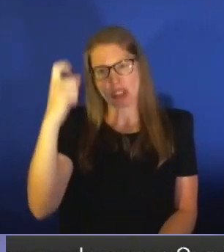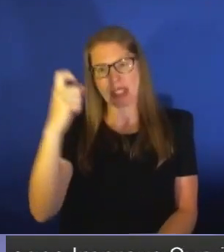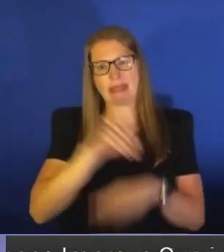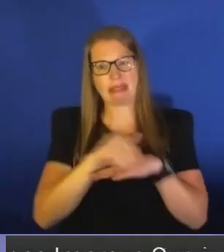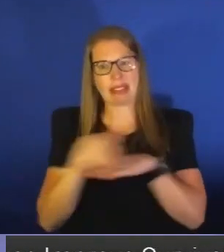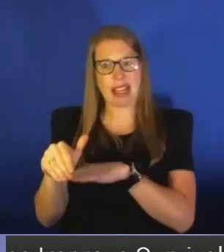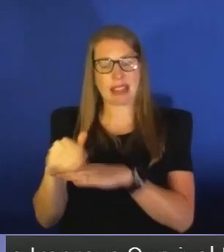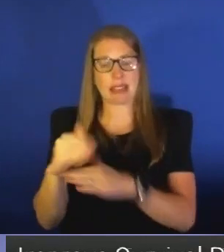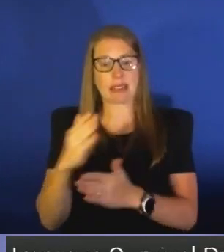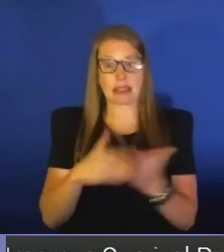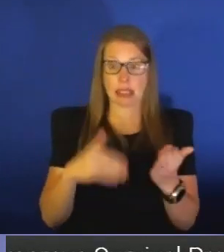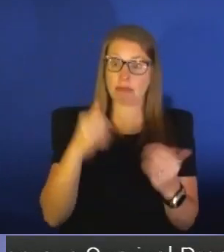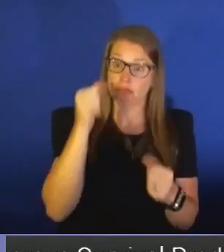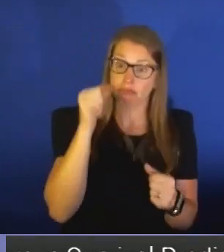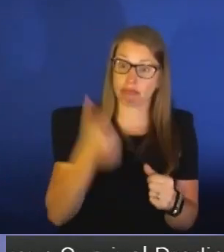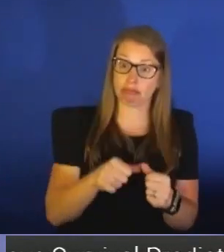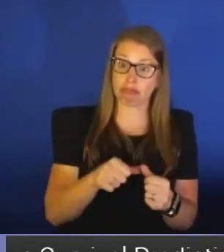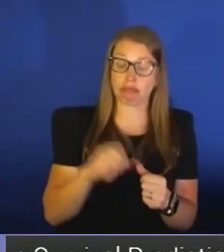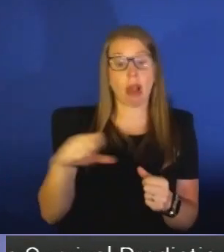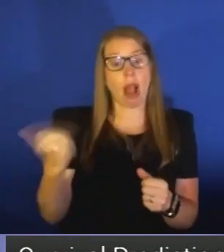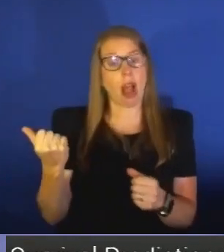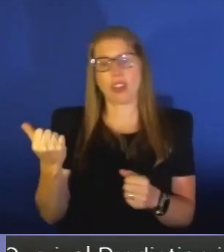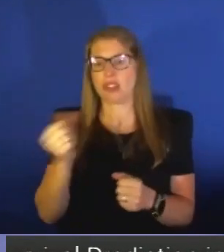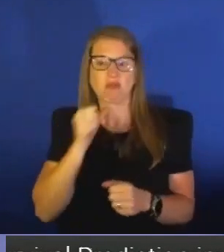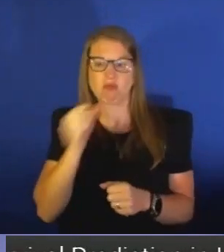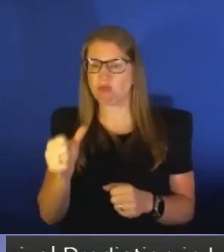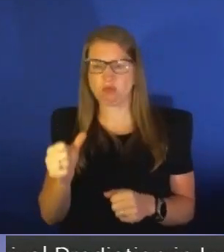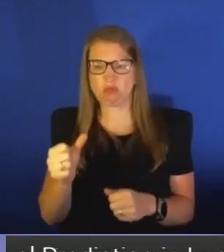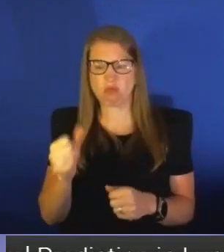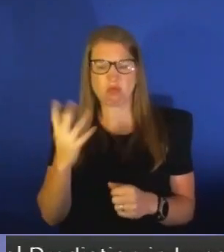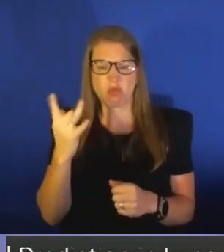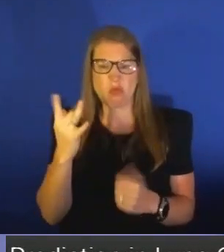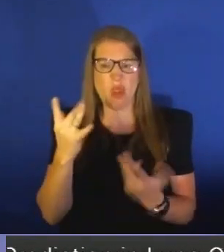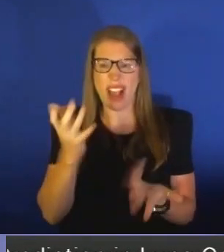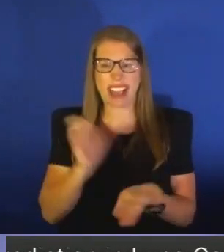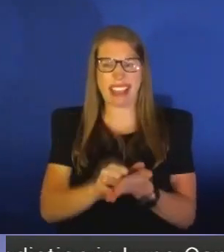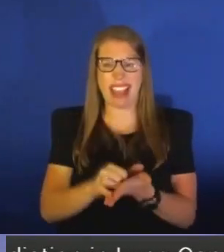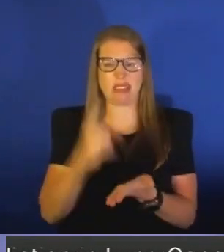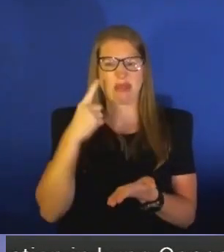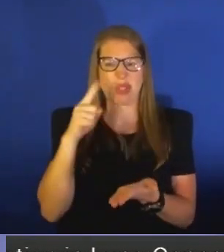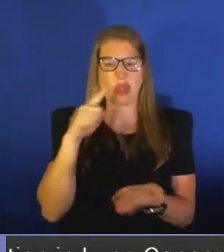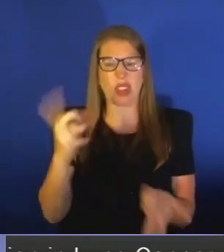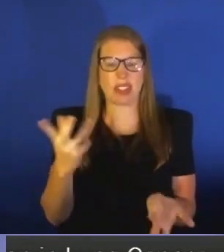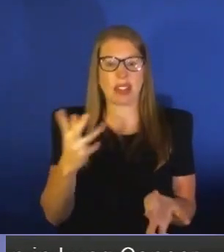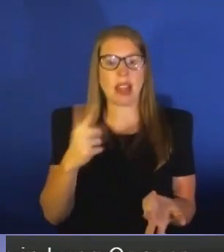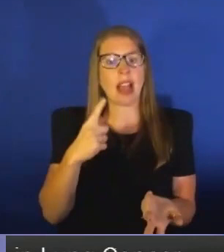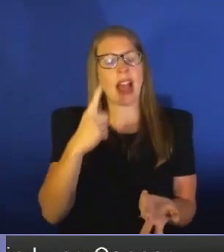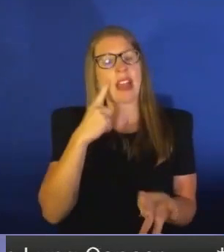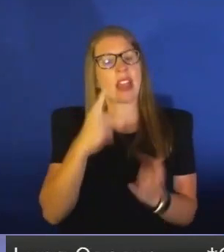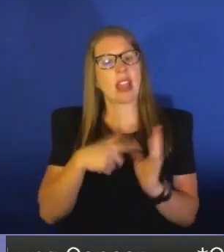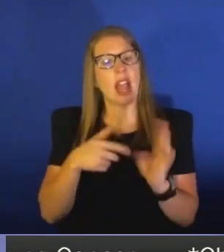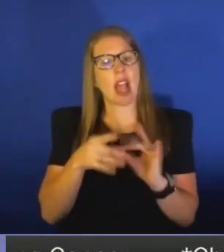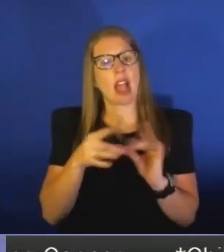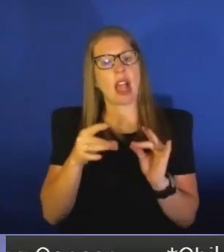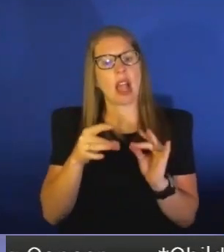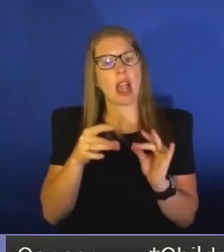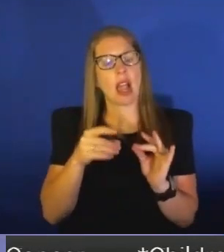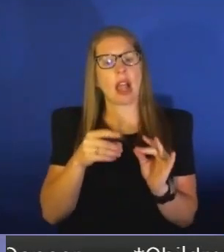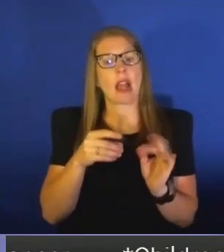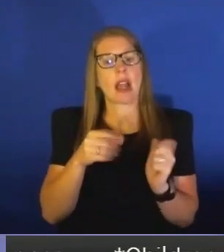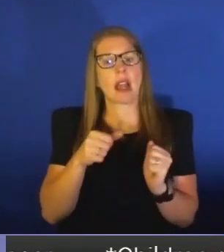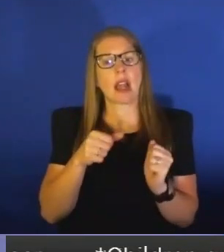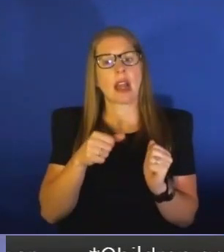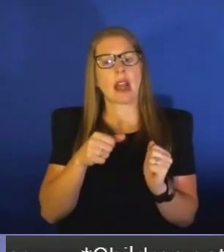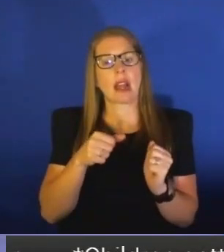Some I remember, others not. Why is this? I could literally, I think I told you this once, I could dream, get up and go to the bathroom and come back, and I